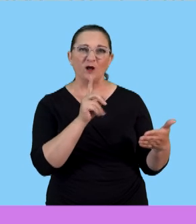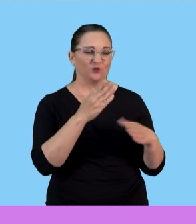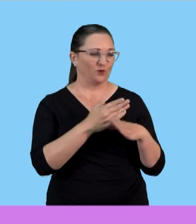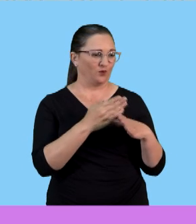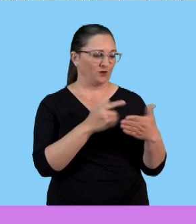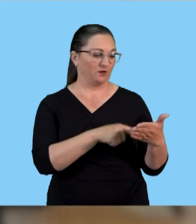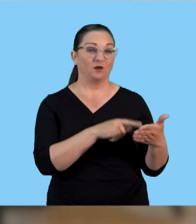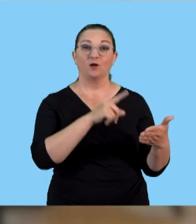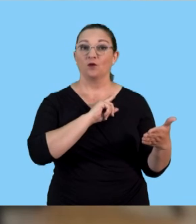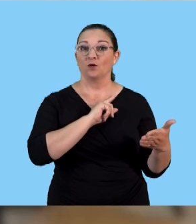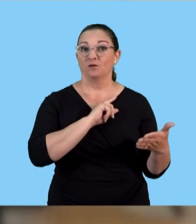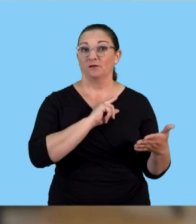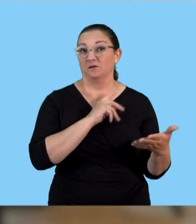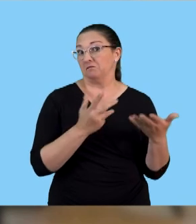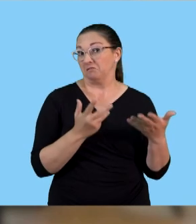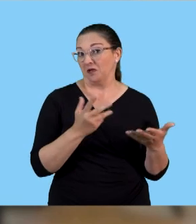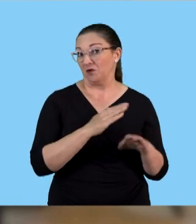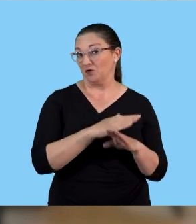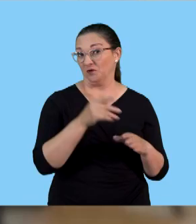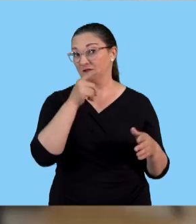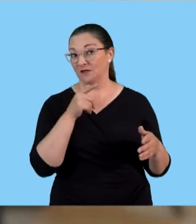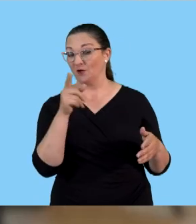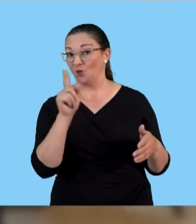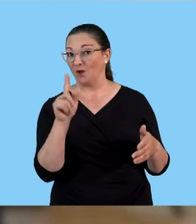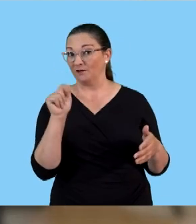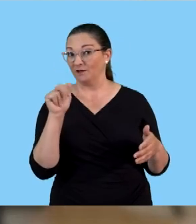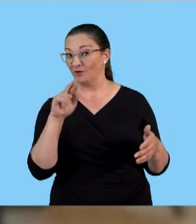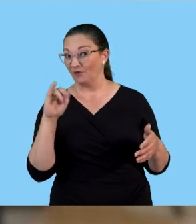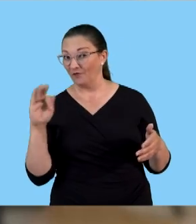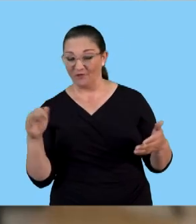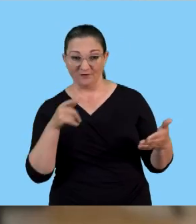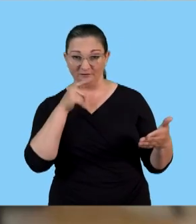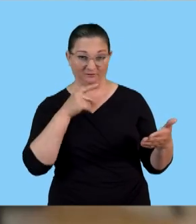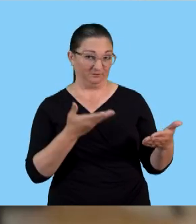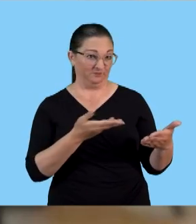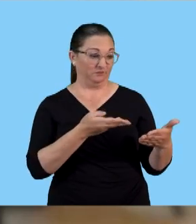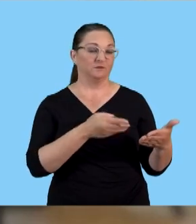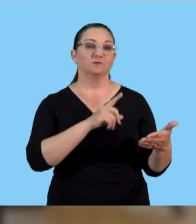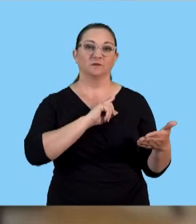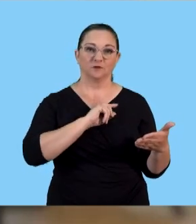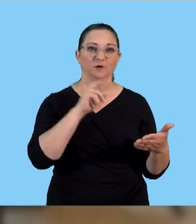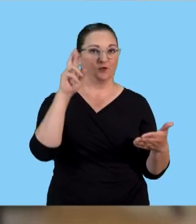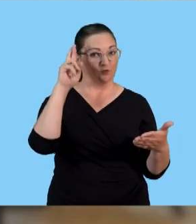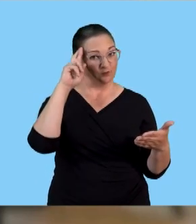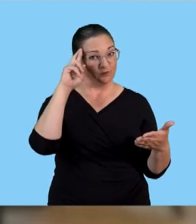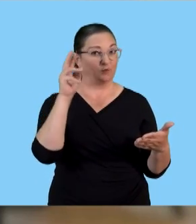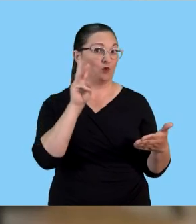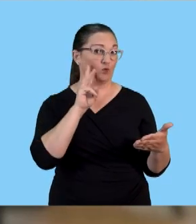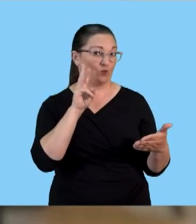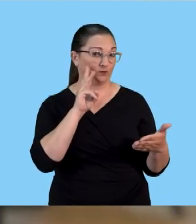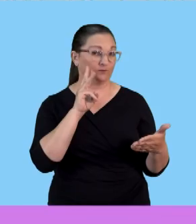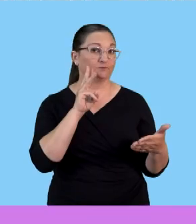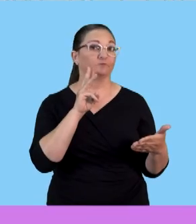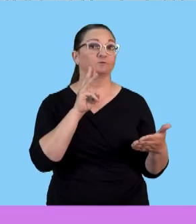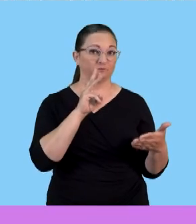you are working with, because in some cases they will not mention the type of tariff that is given to you. So now remember, we have said that